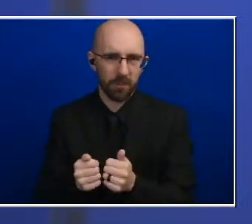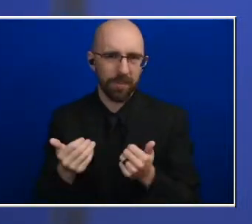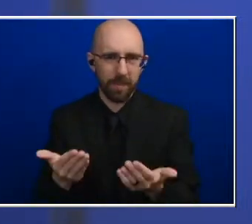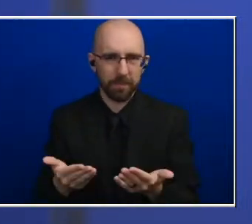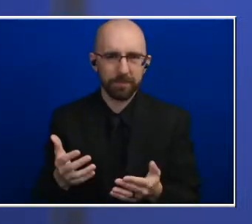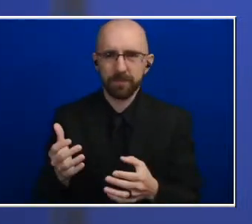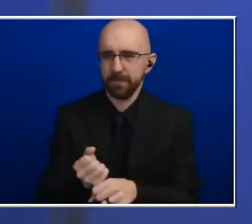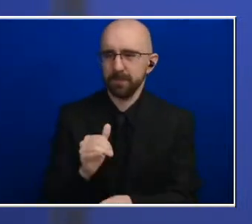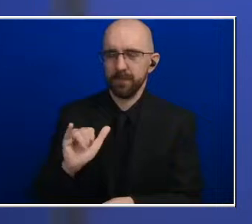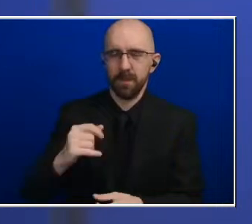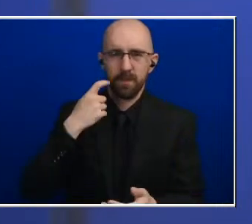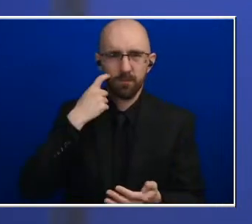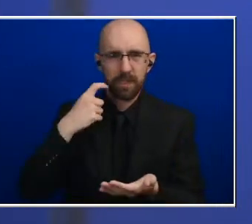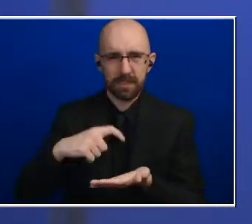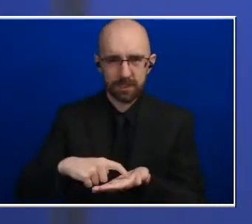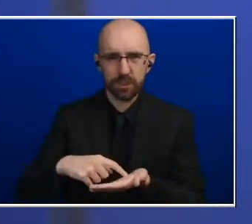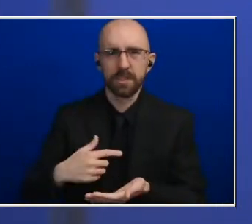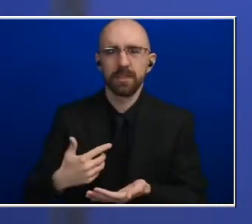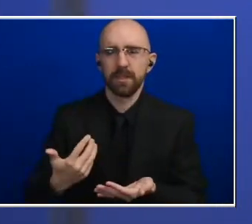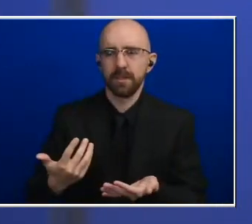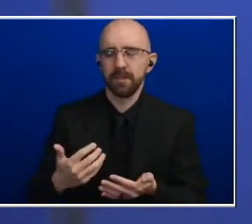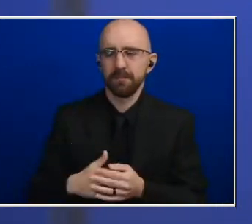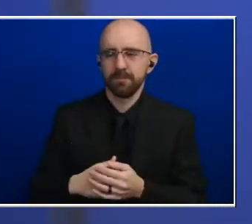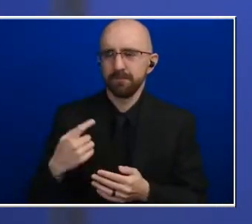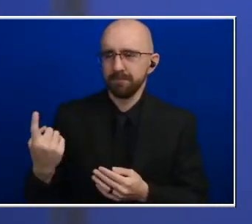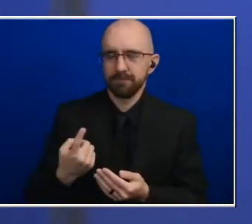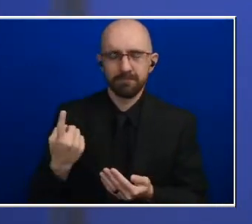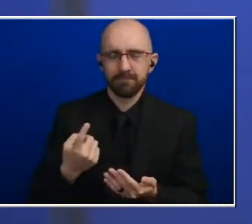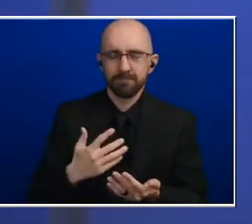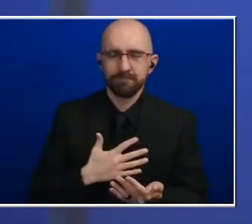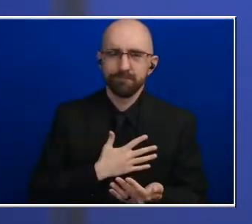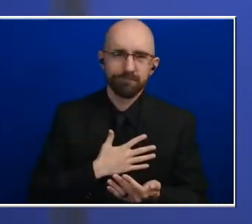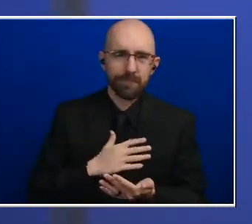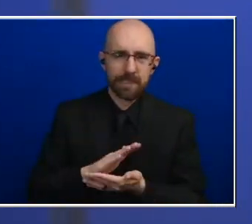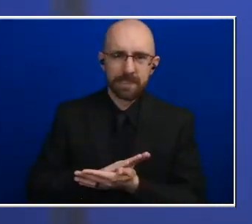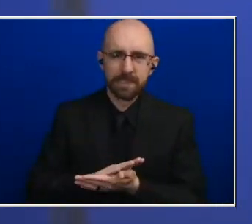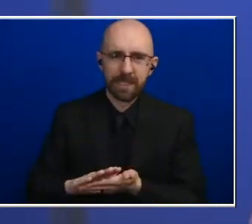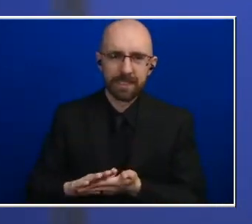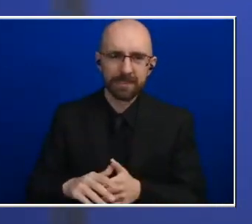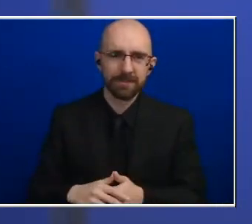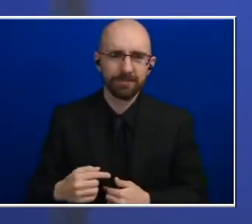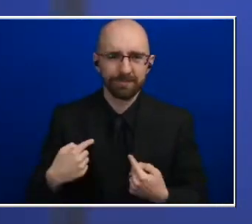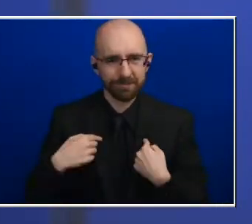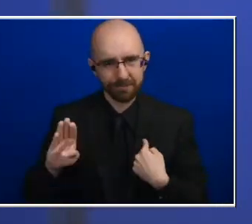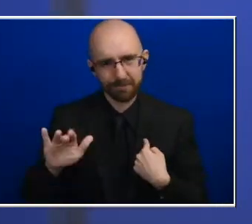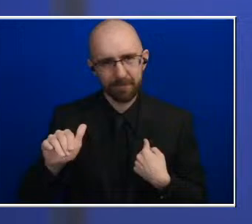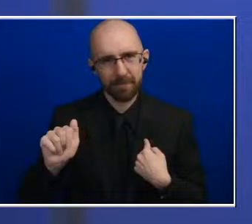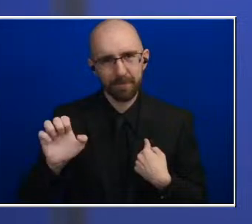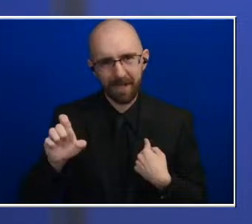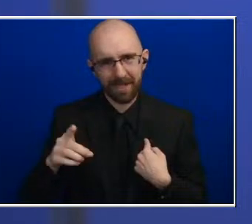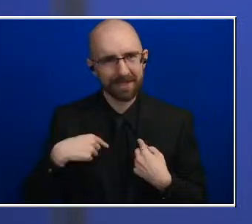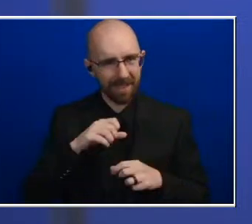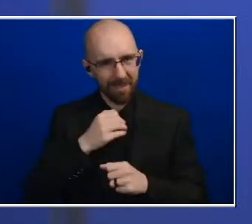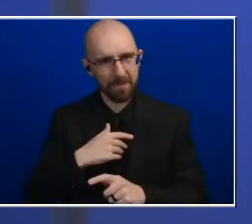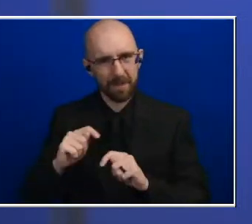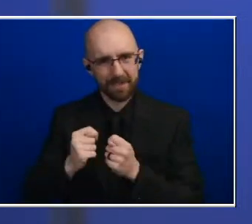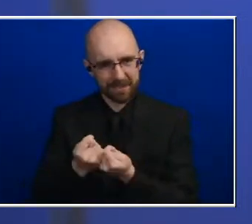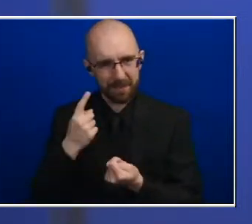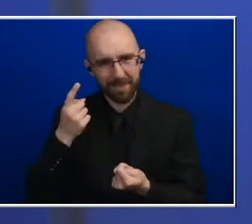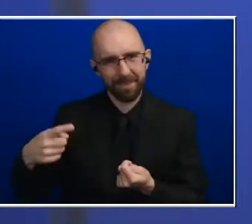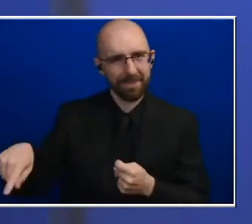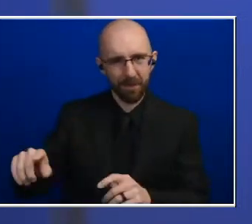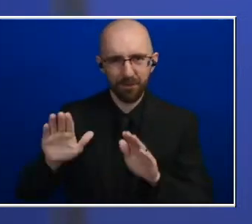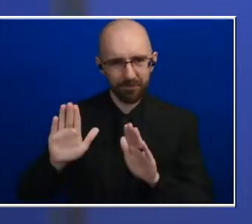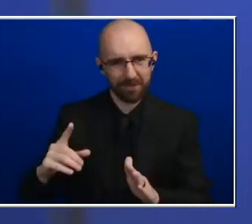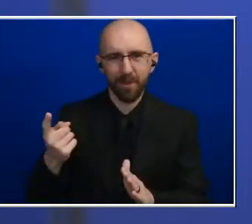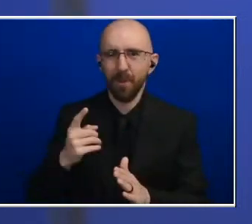recognition, it's always really nice. I'm biased. I love my team. I think that they're great. So it's always wonderful when other